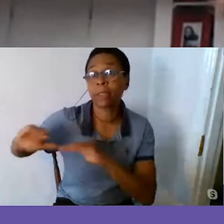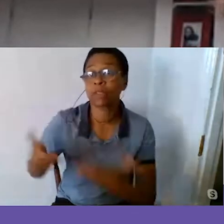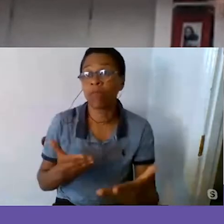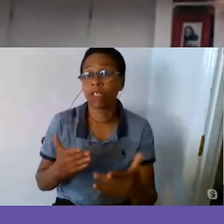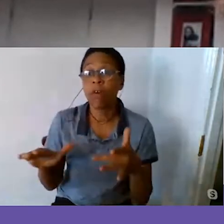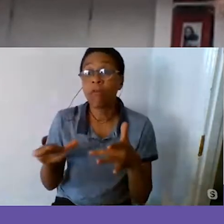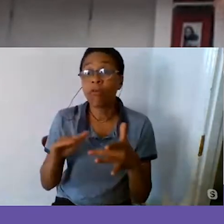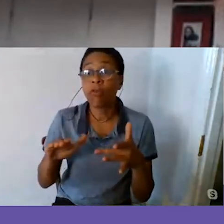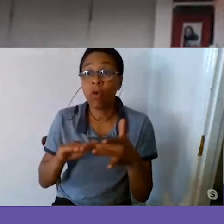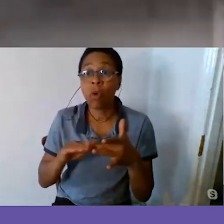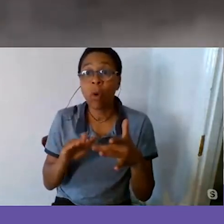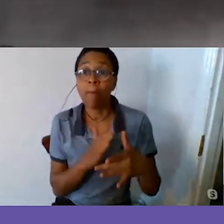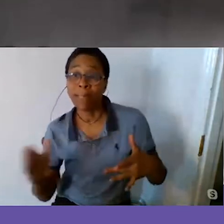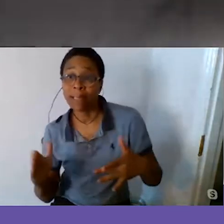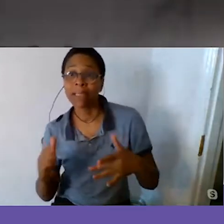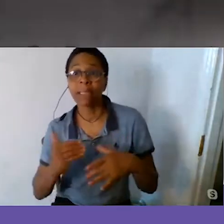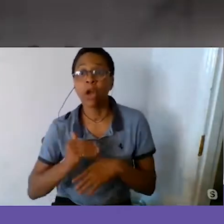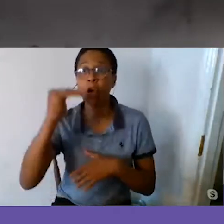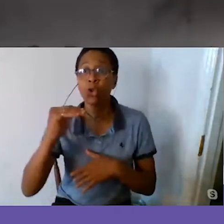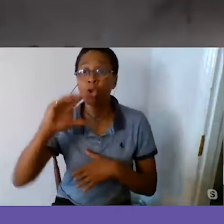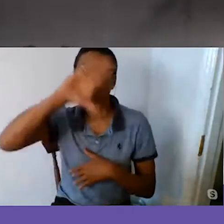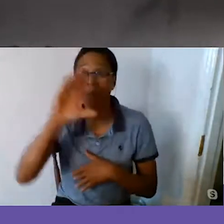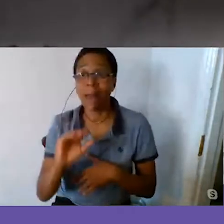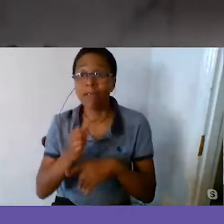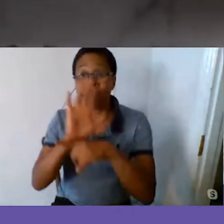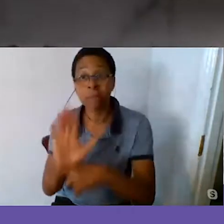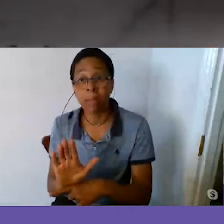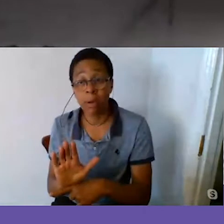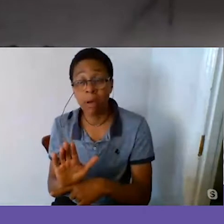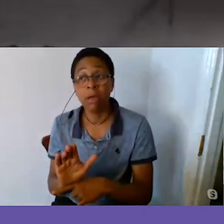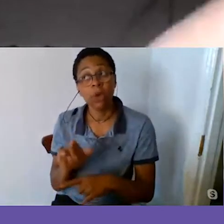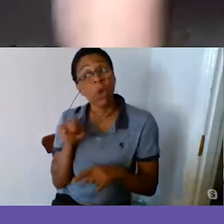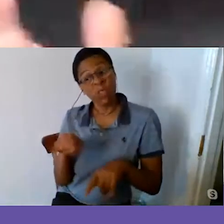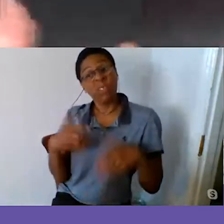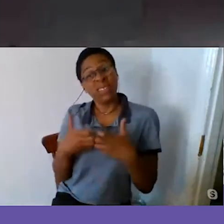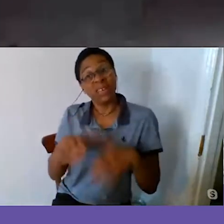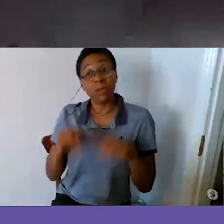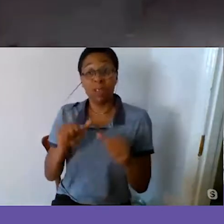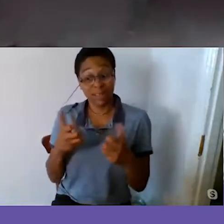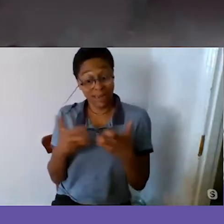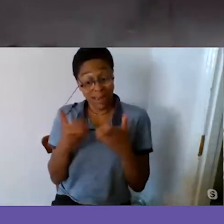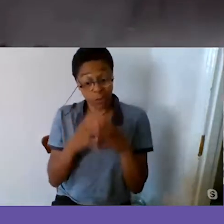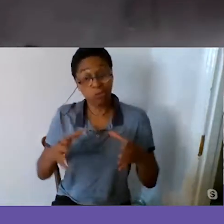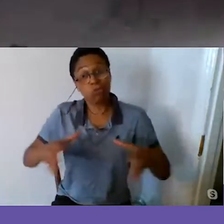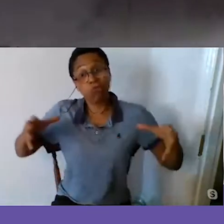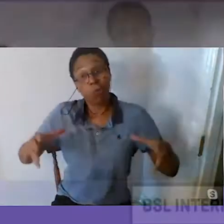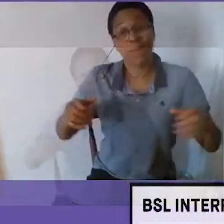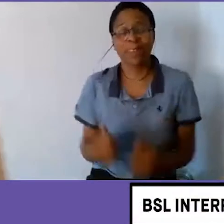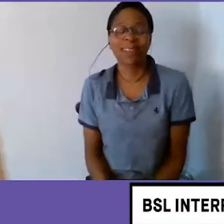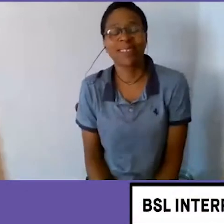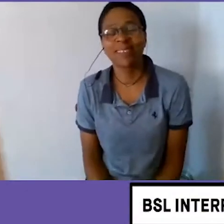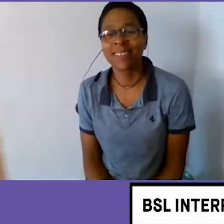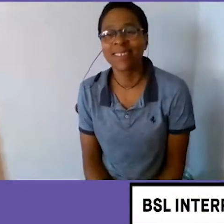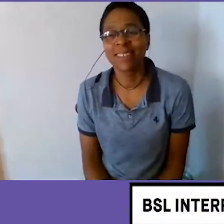cinema. So that is, yeah, that's how it started and how it's growing. Thank you